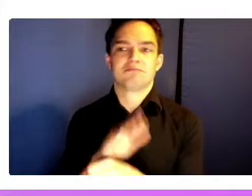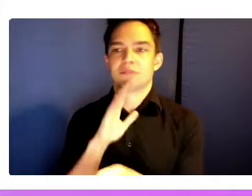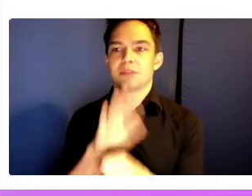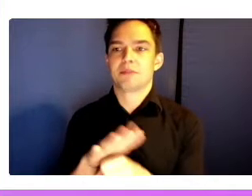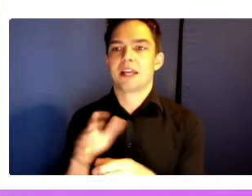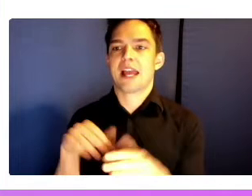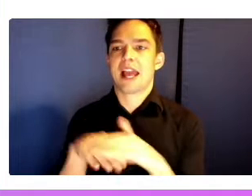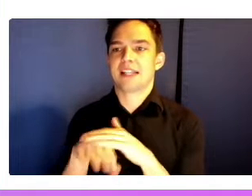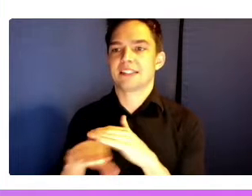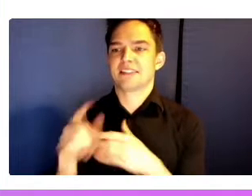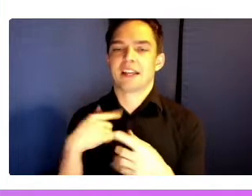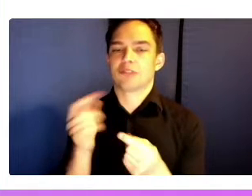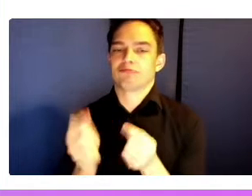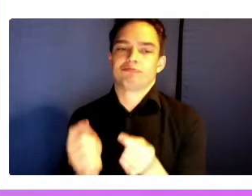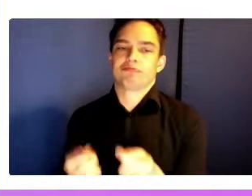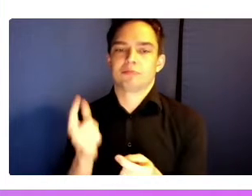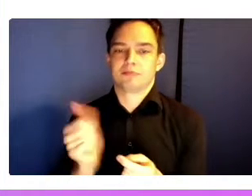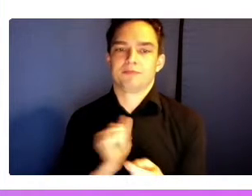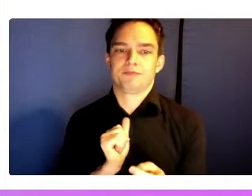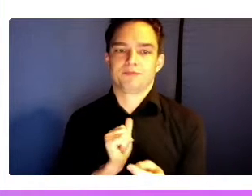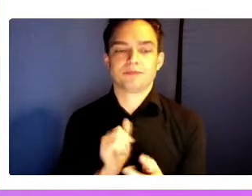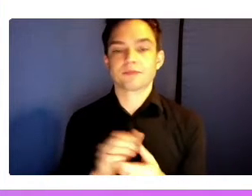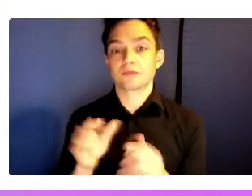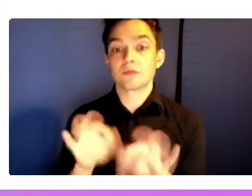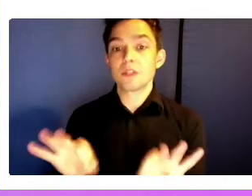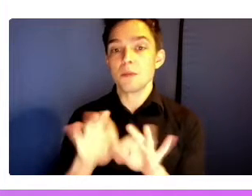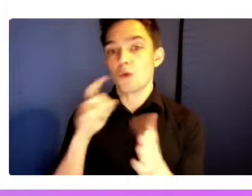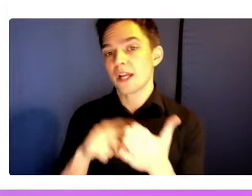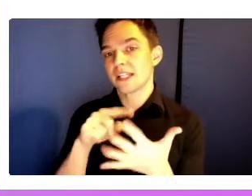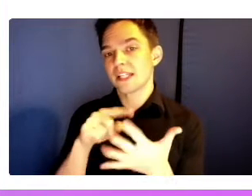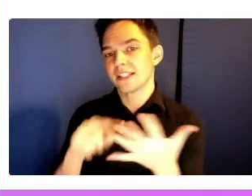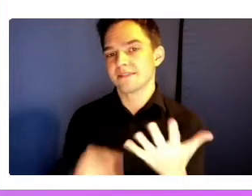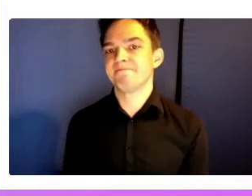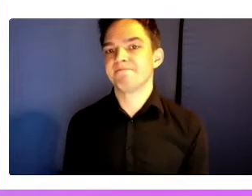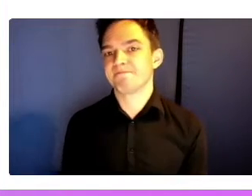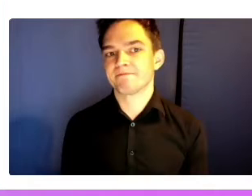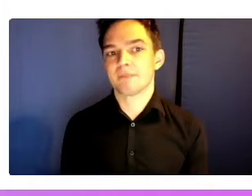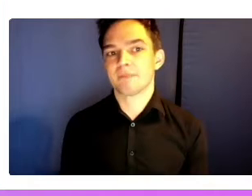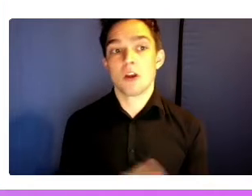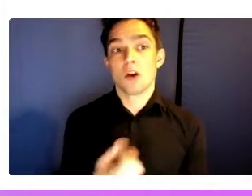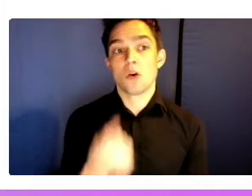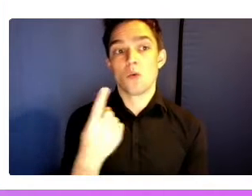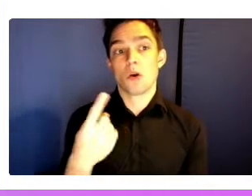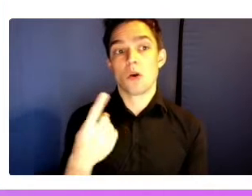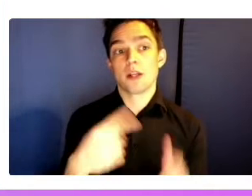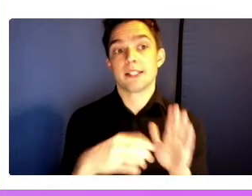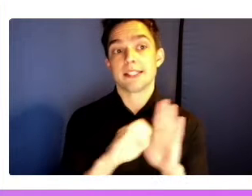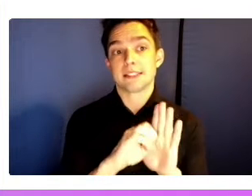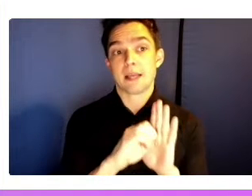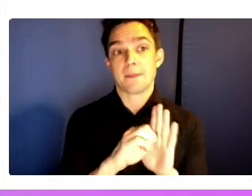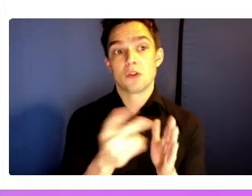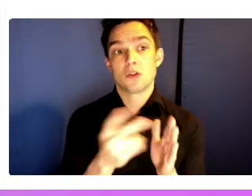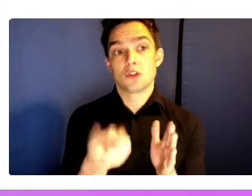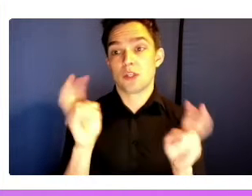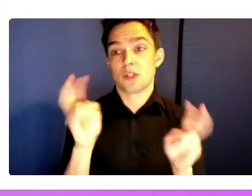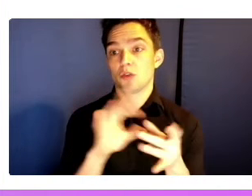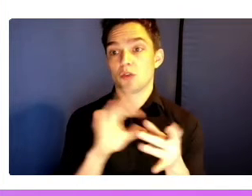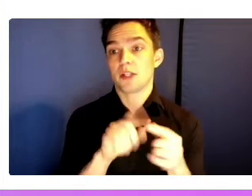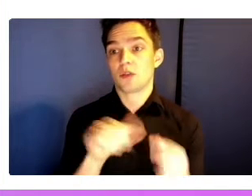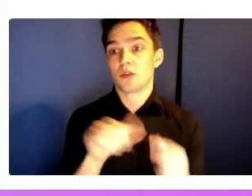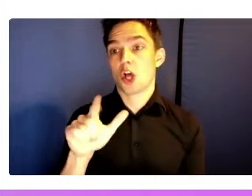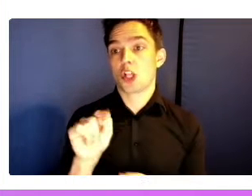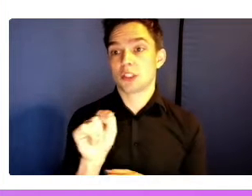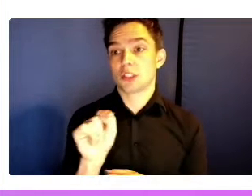it. It's very important to recognize that. One example we had was 2 issues for alt text is